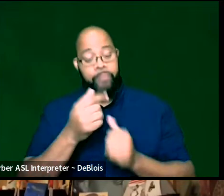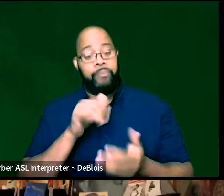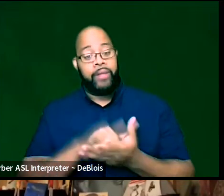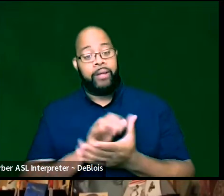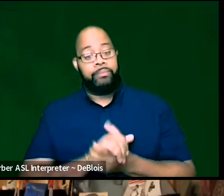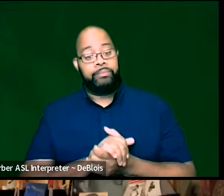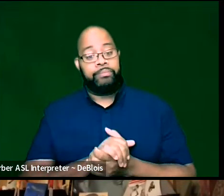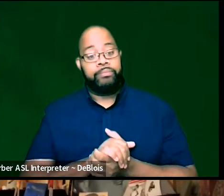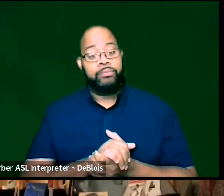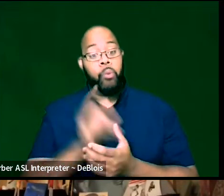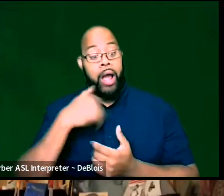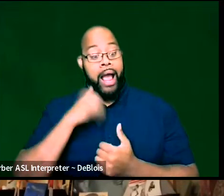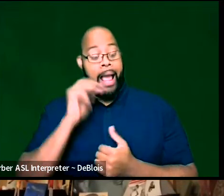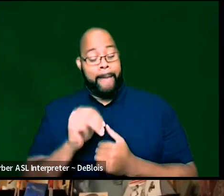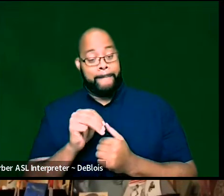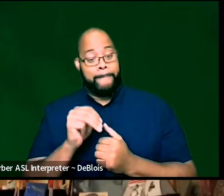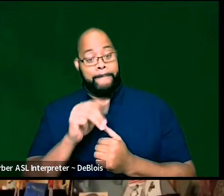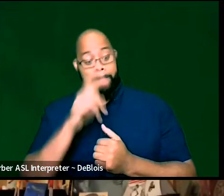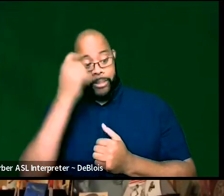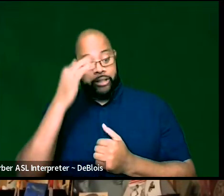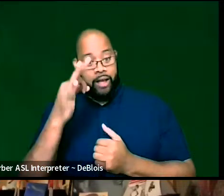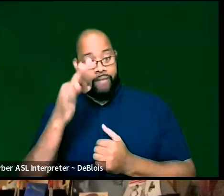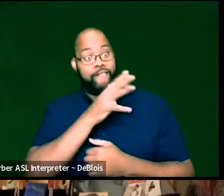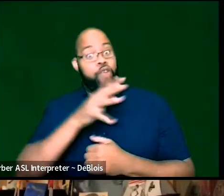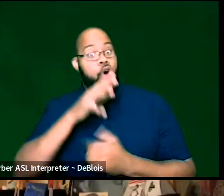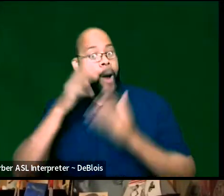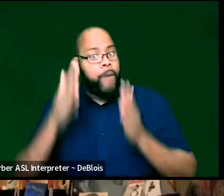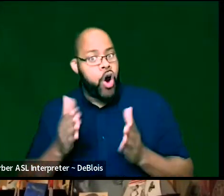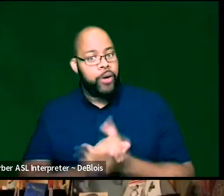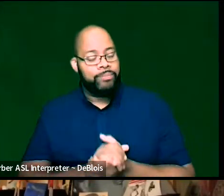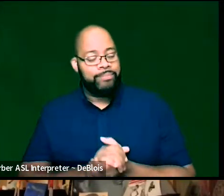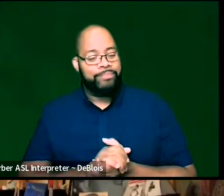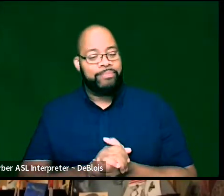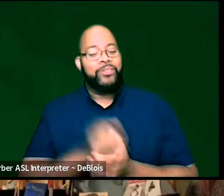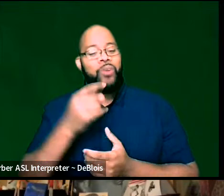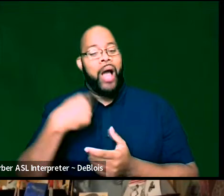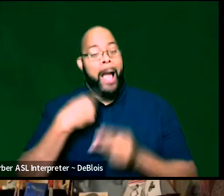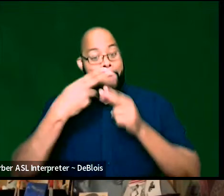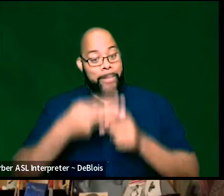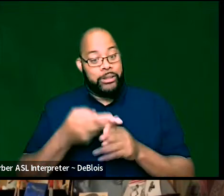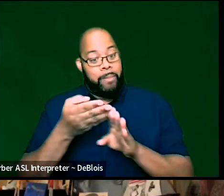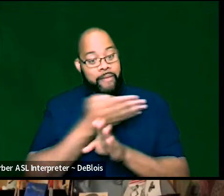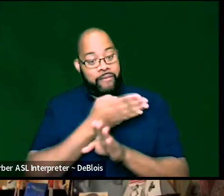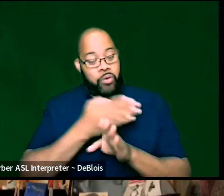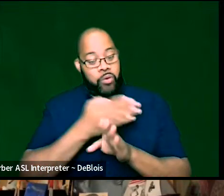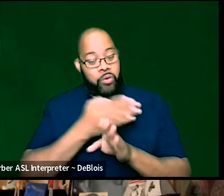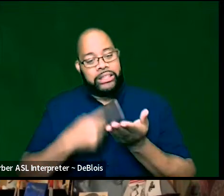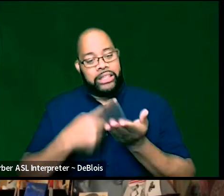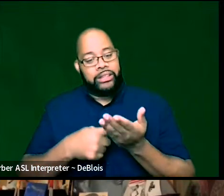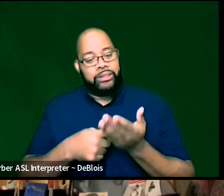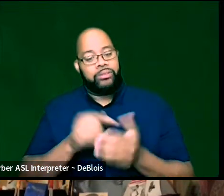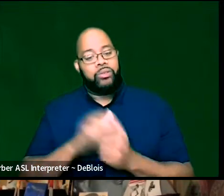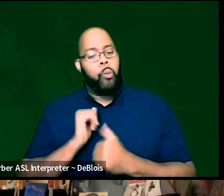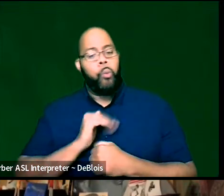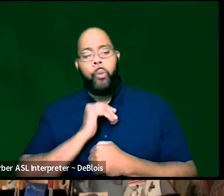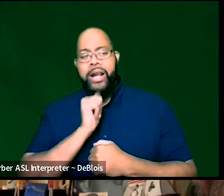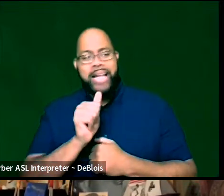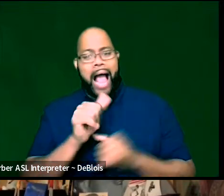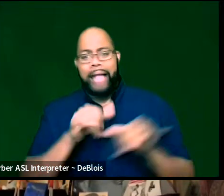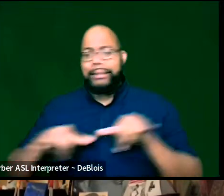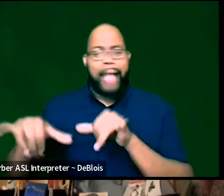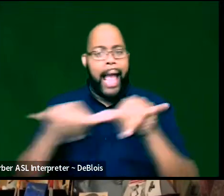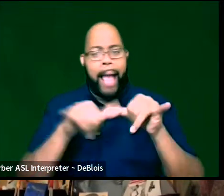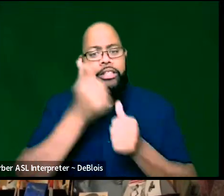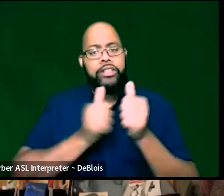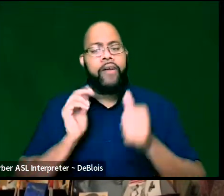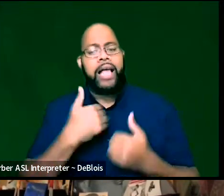I'm where I am because of a farmer. And so, as I mentioned earlier in our discussion, we're not a monolith, and each